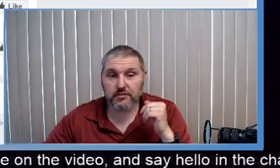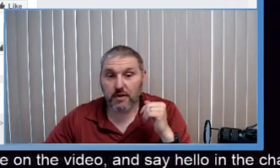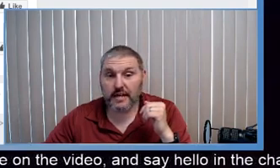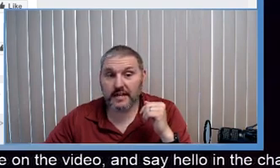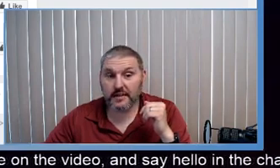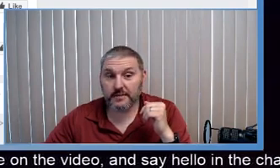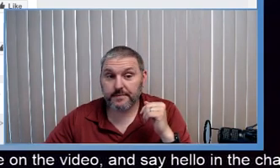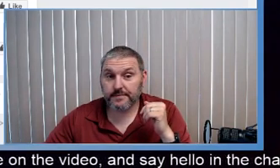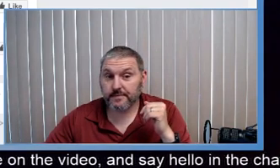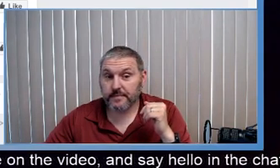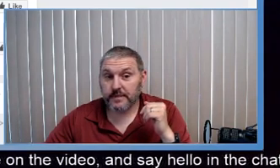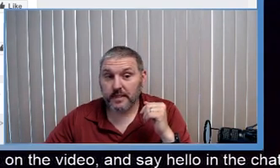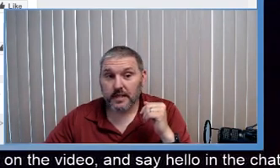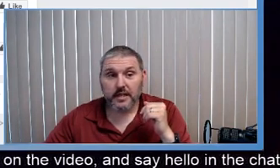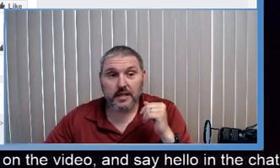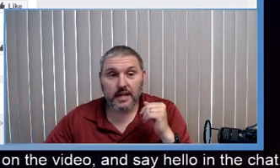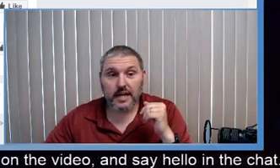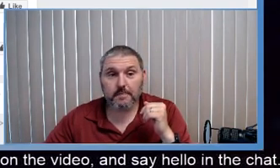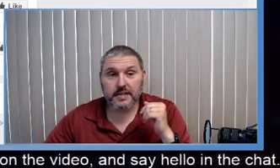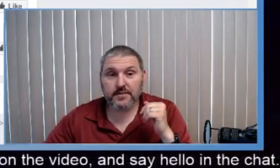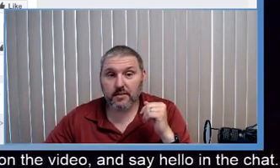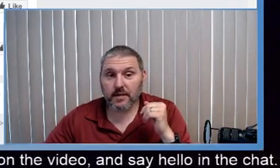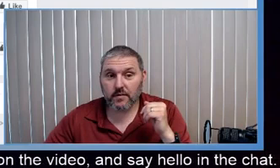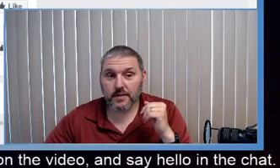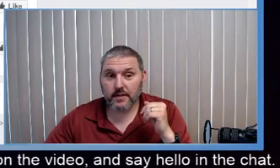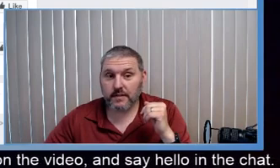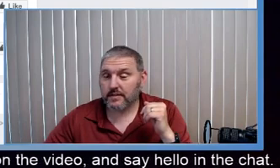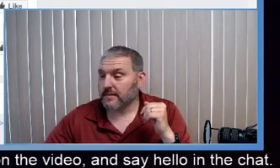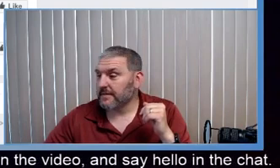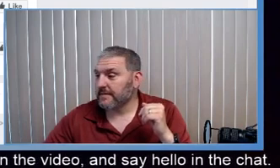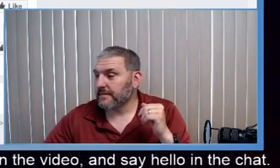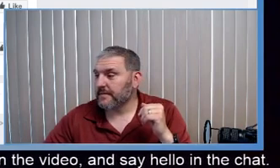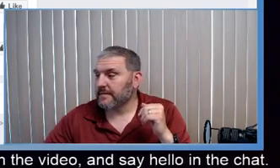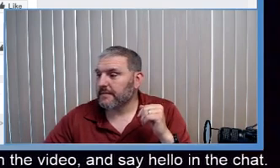We preached right here. I eat pizza right over there.